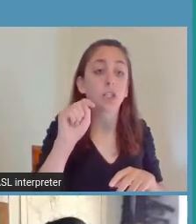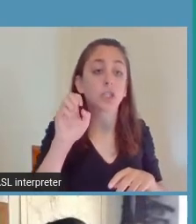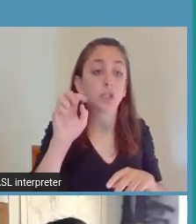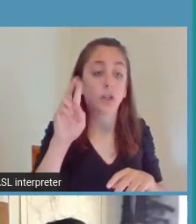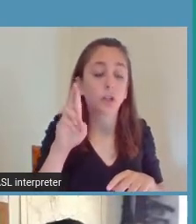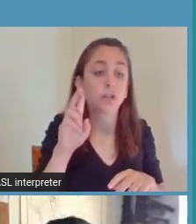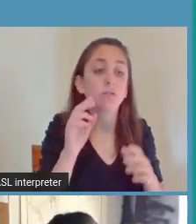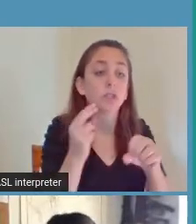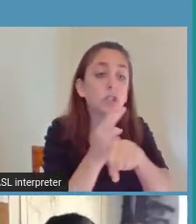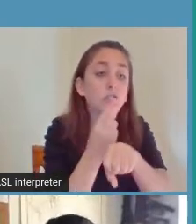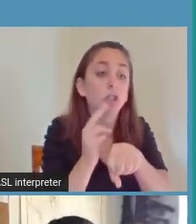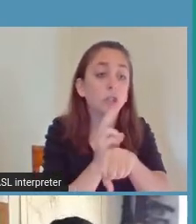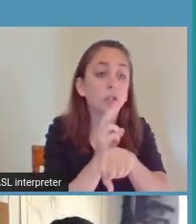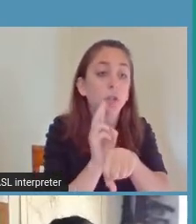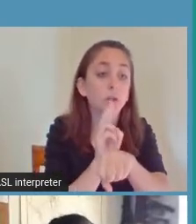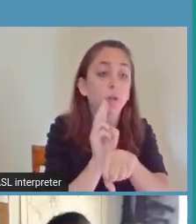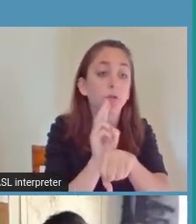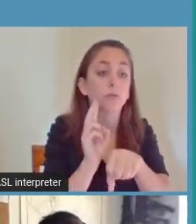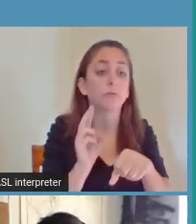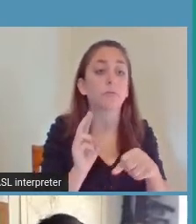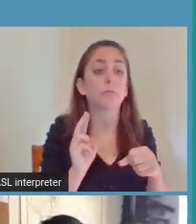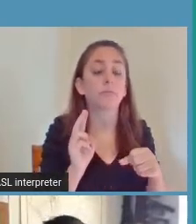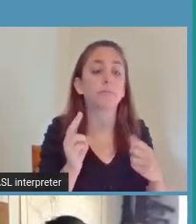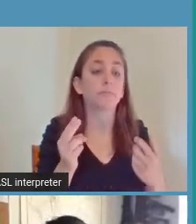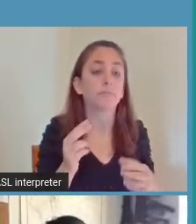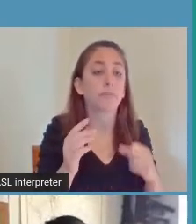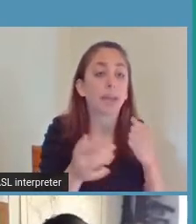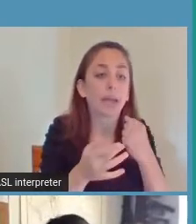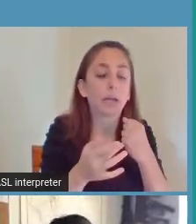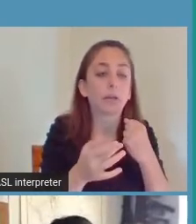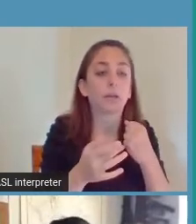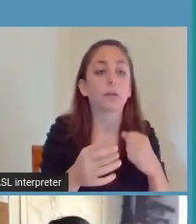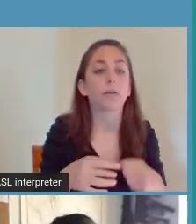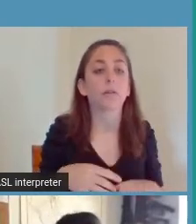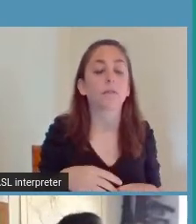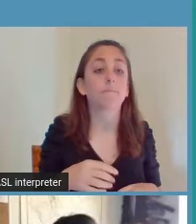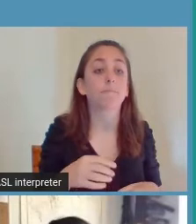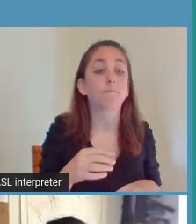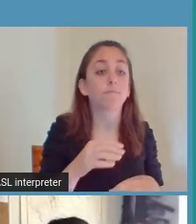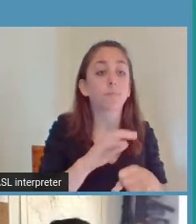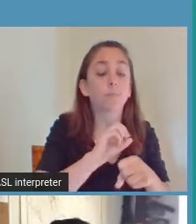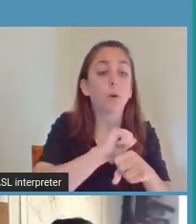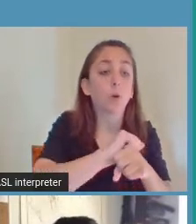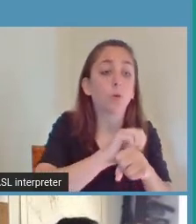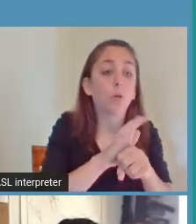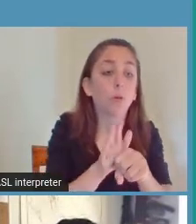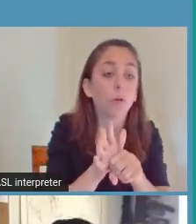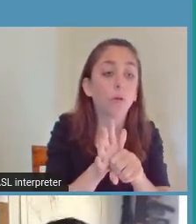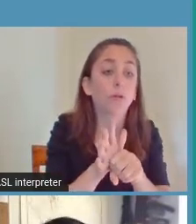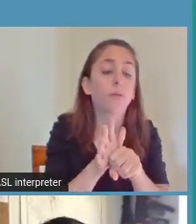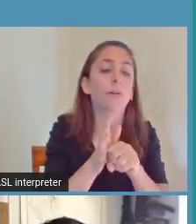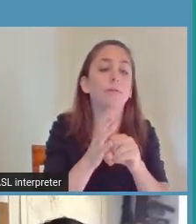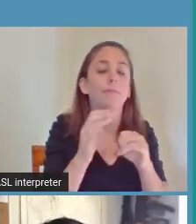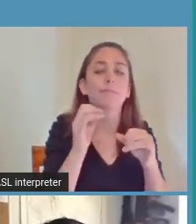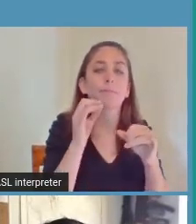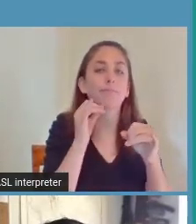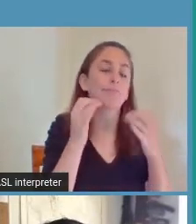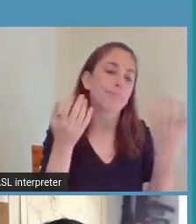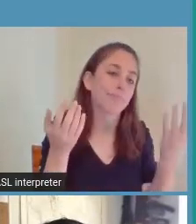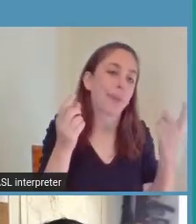service that's provided where the device tracks up. And because of the pandemic, we've been doing a lot of our interviews online. And